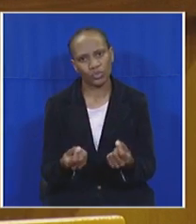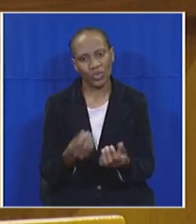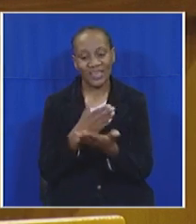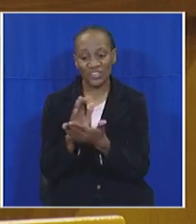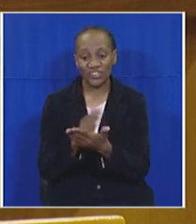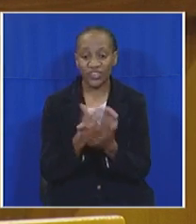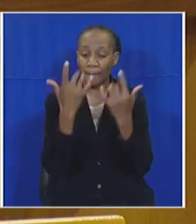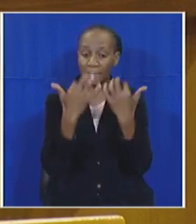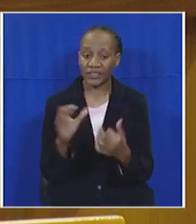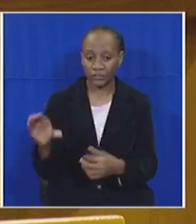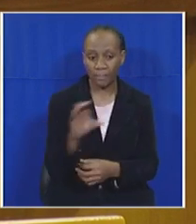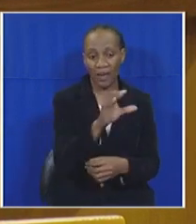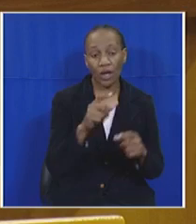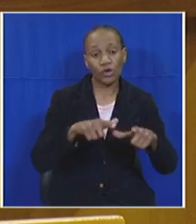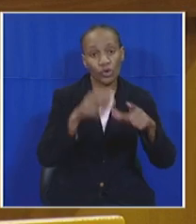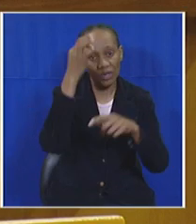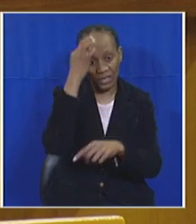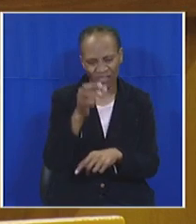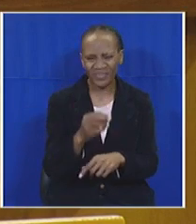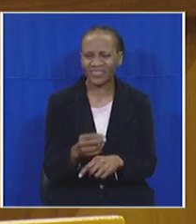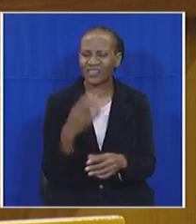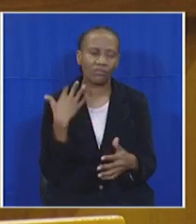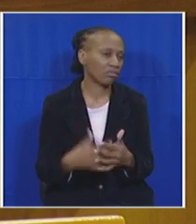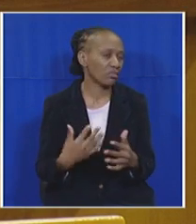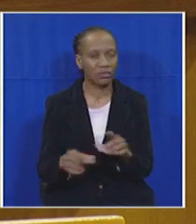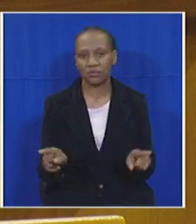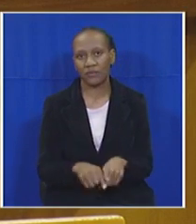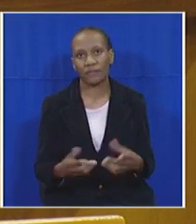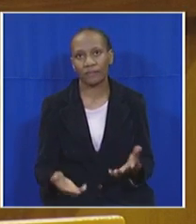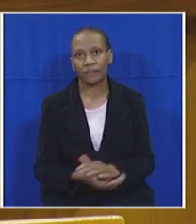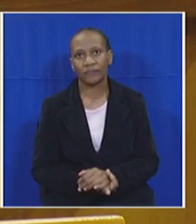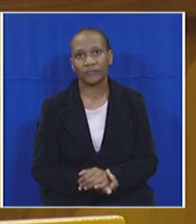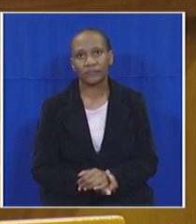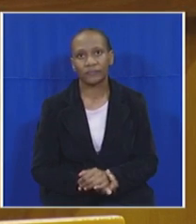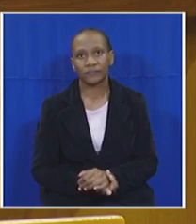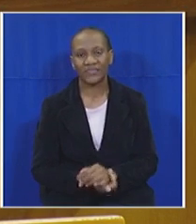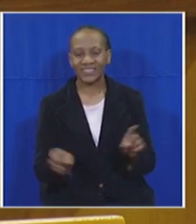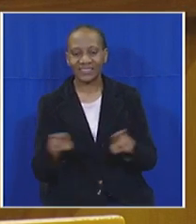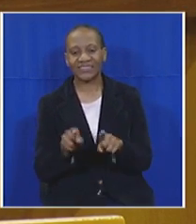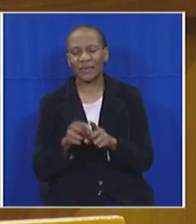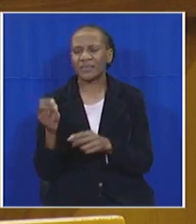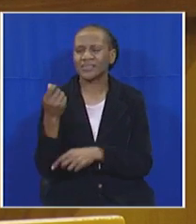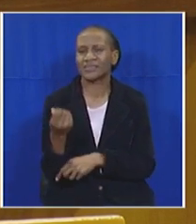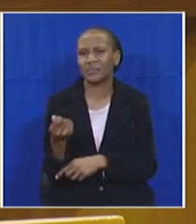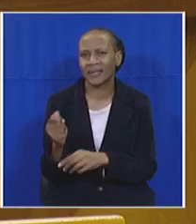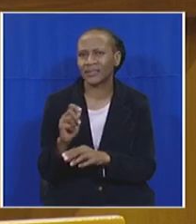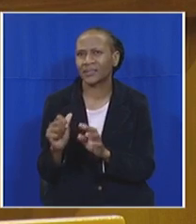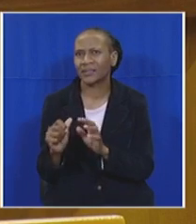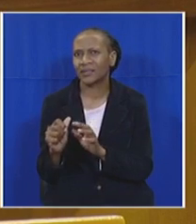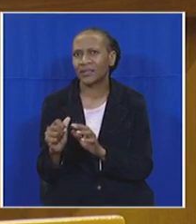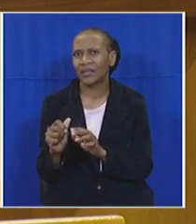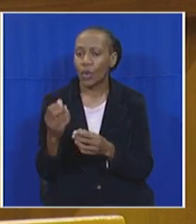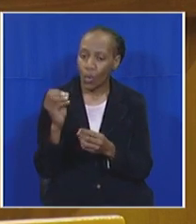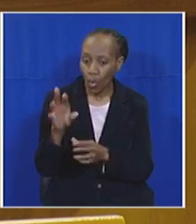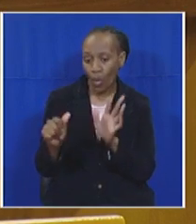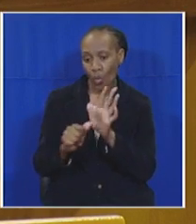that goes to the local government sphere is ridiculous, minuscule, relative to the amount and importance of